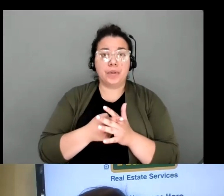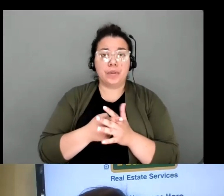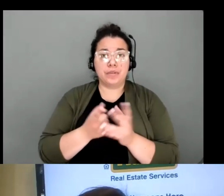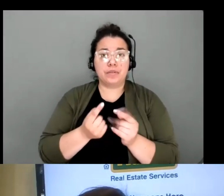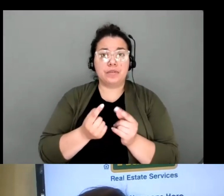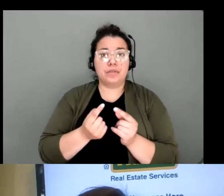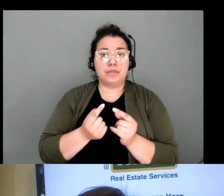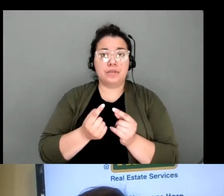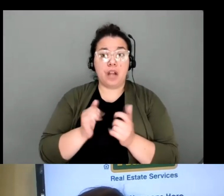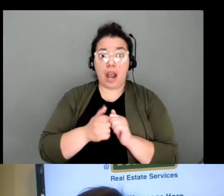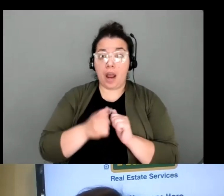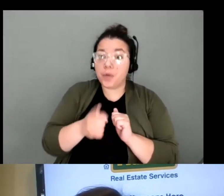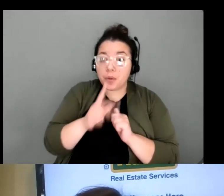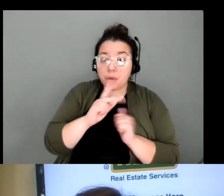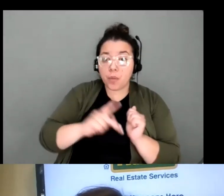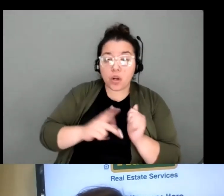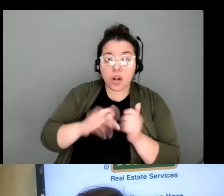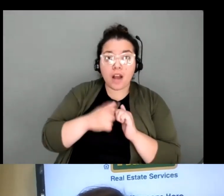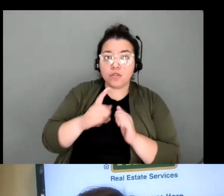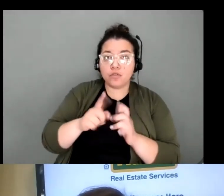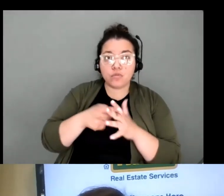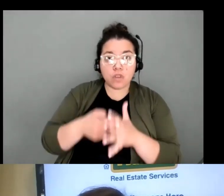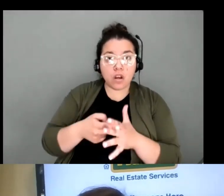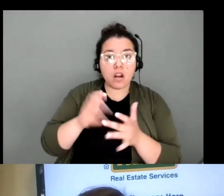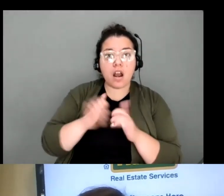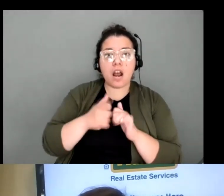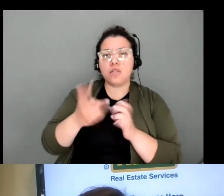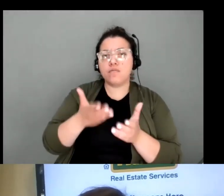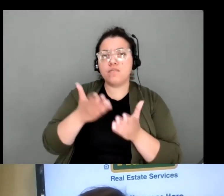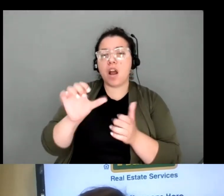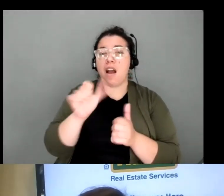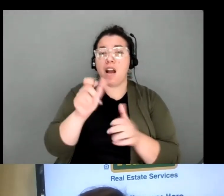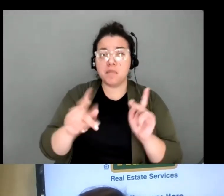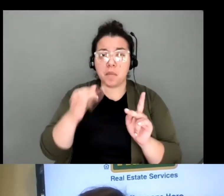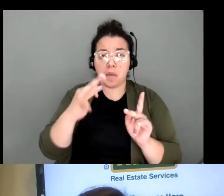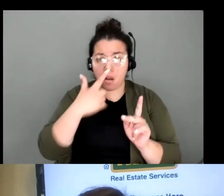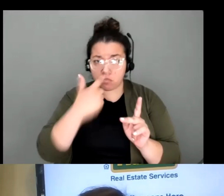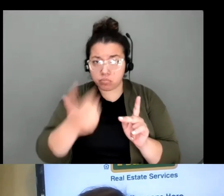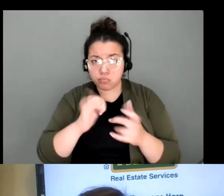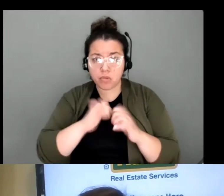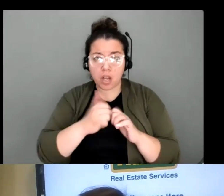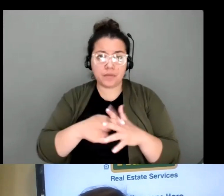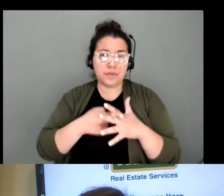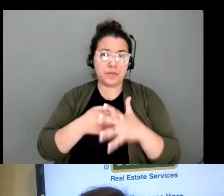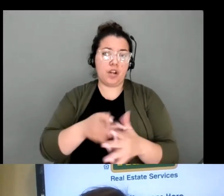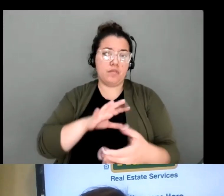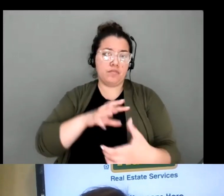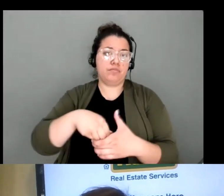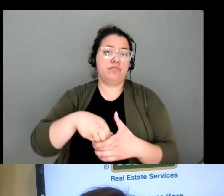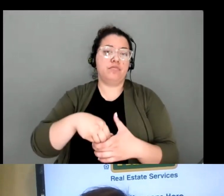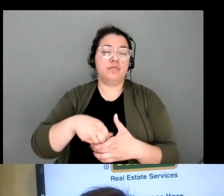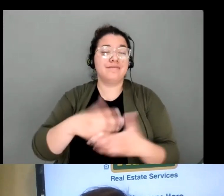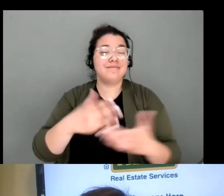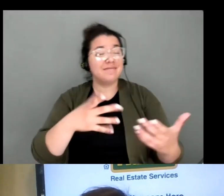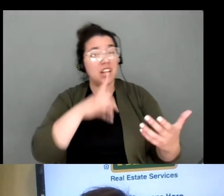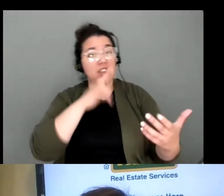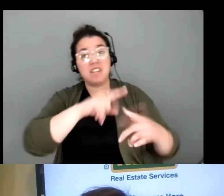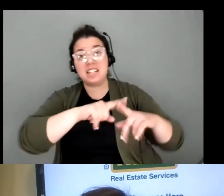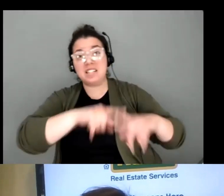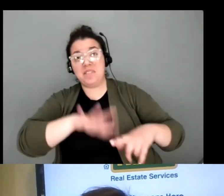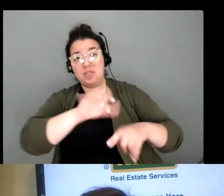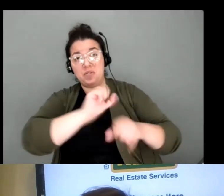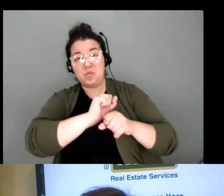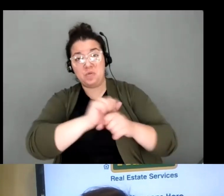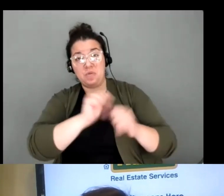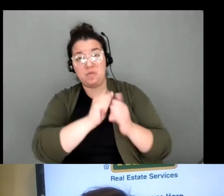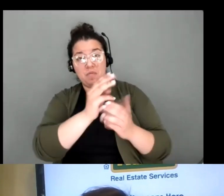started? How did you get started? How would you recommend others enter the occupation? It depends on what you're doing in mortgage. If you did what